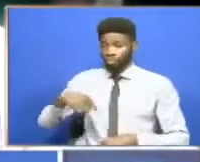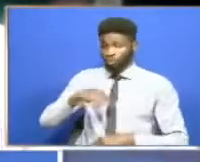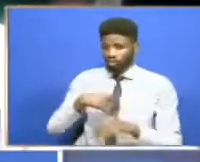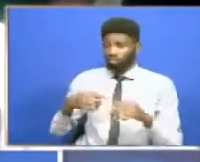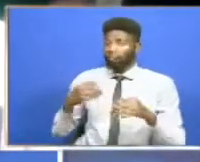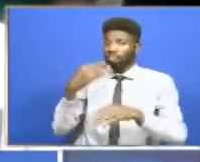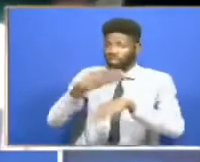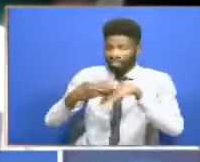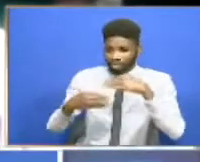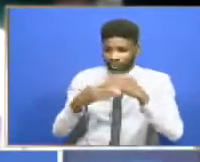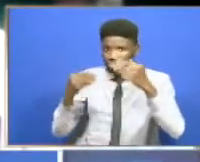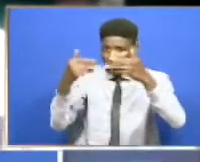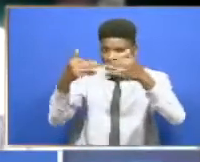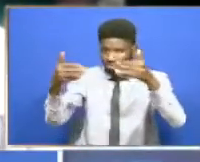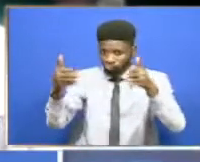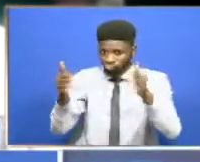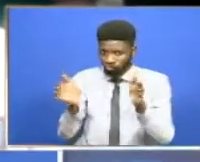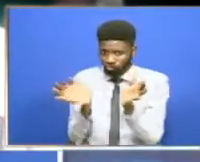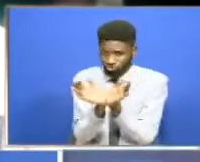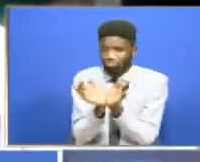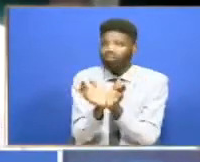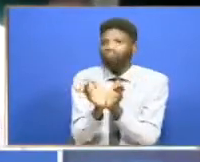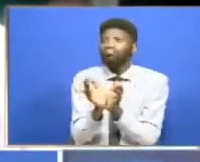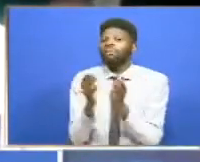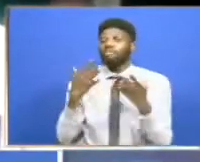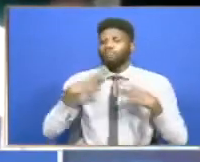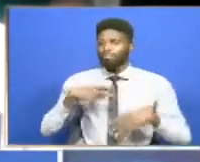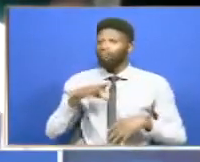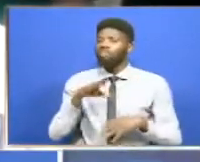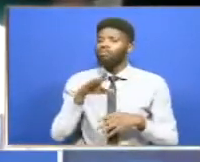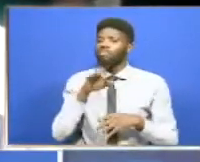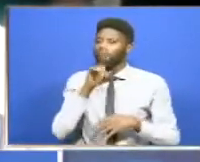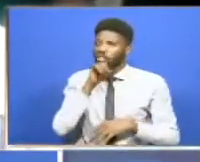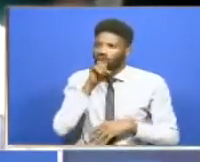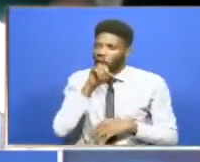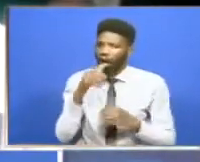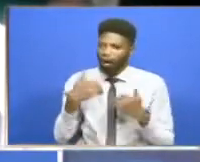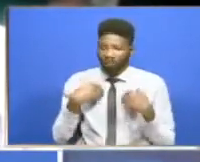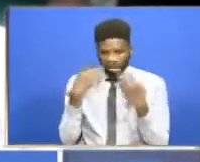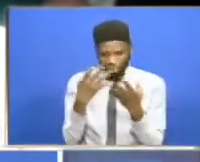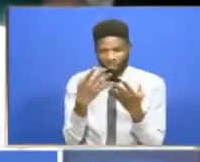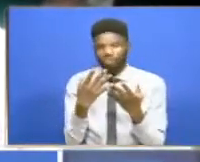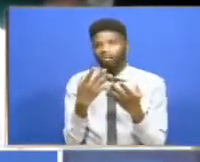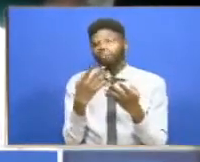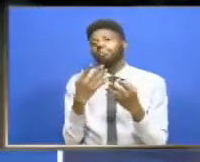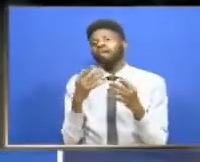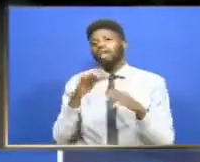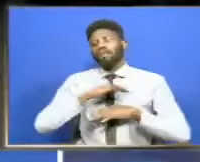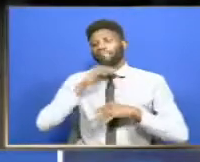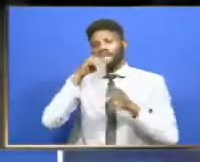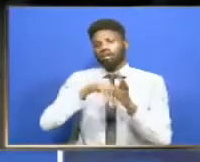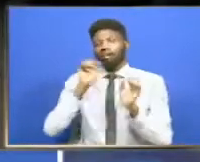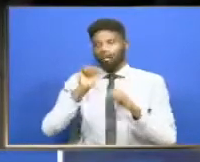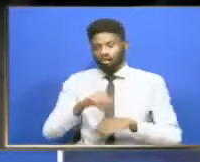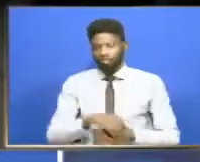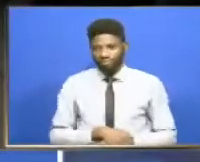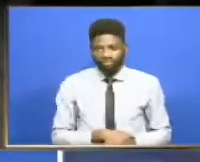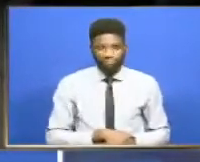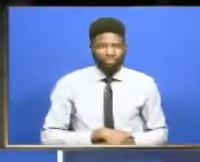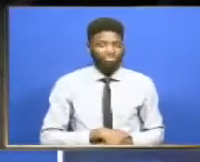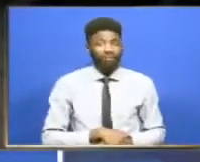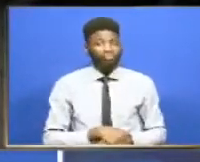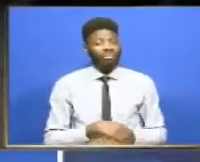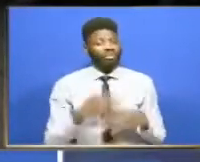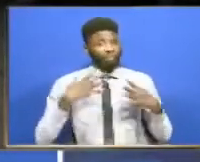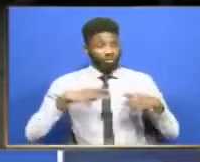having. So far so good, we have a number of like 30 birds per now within here. Wakulima wanasema